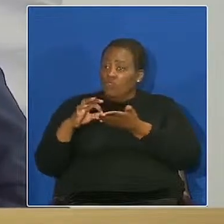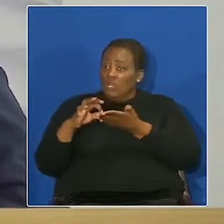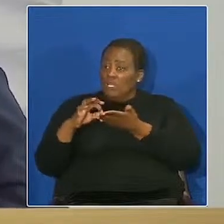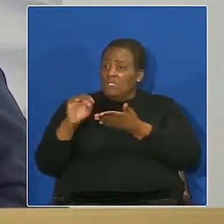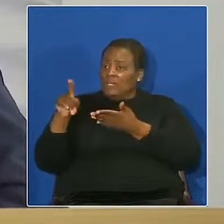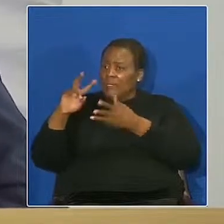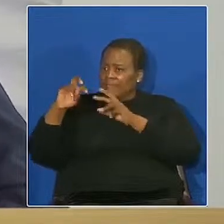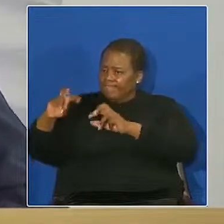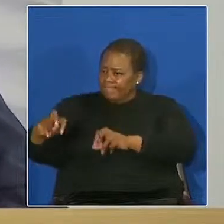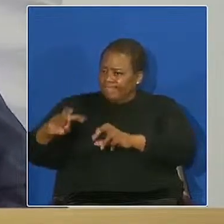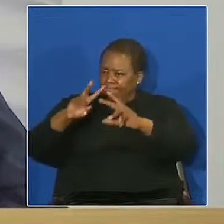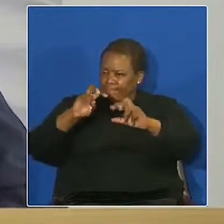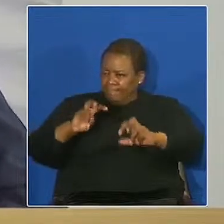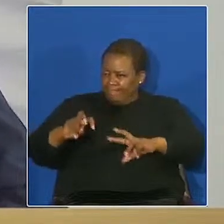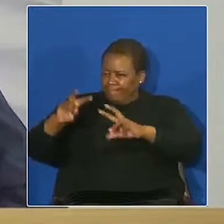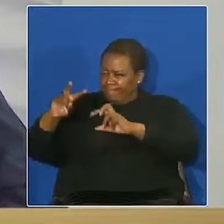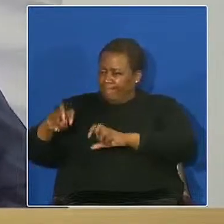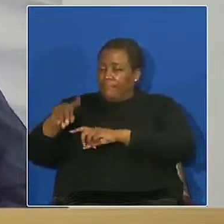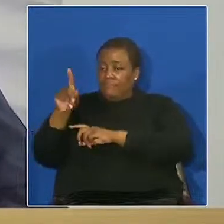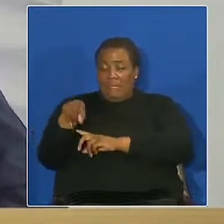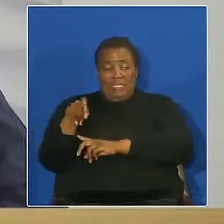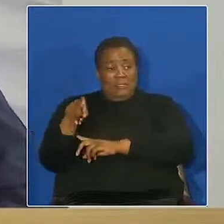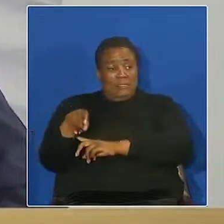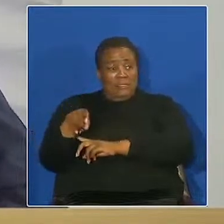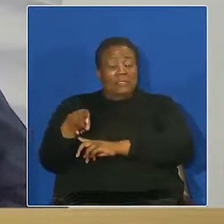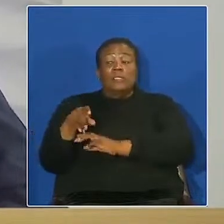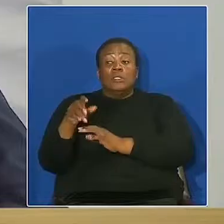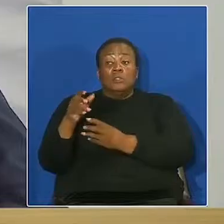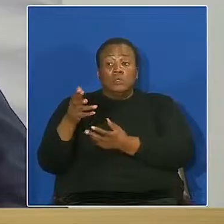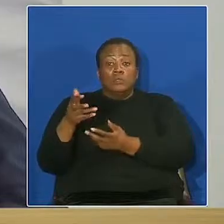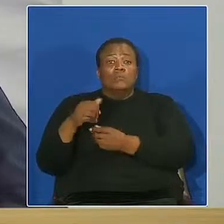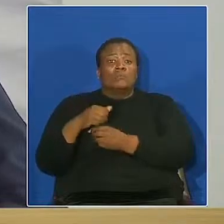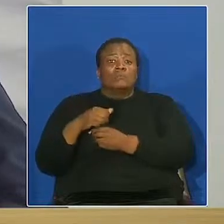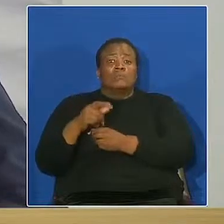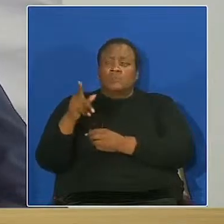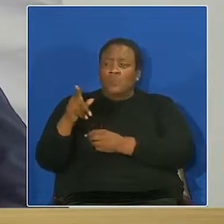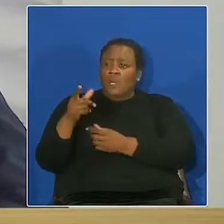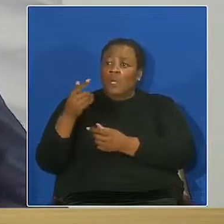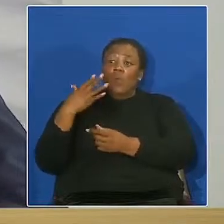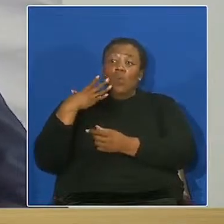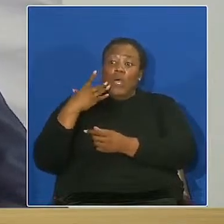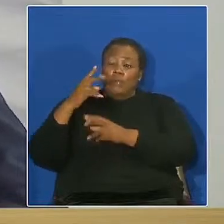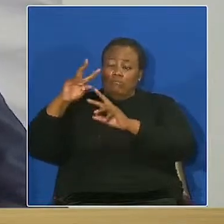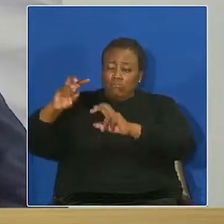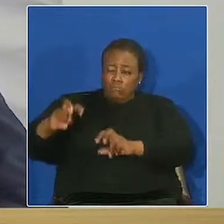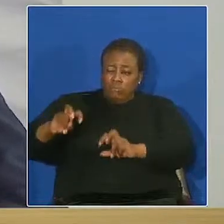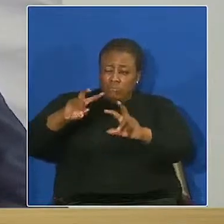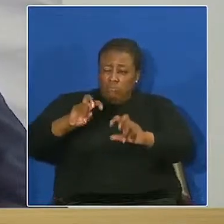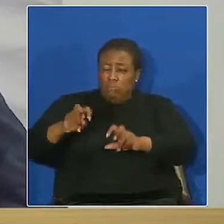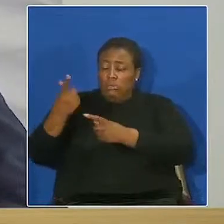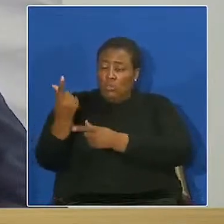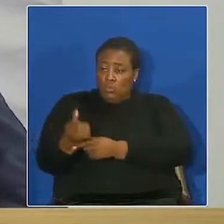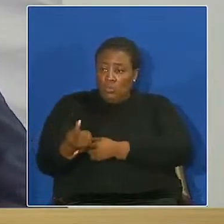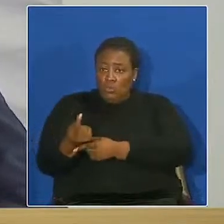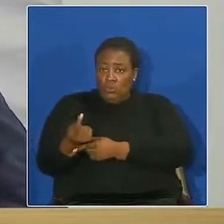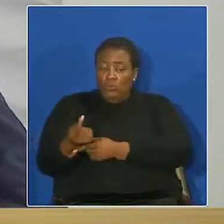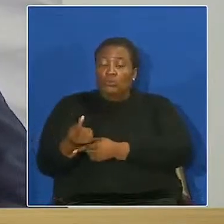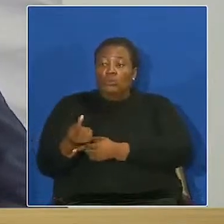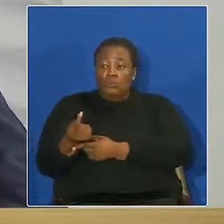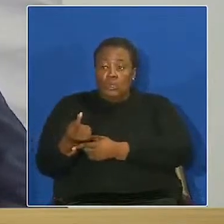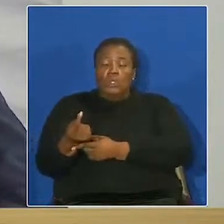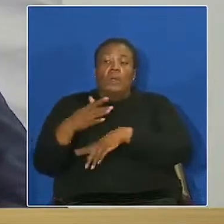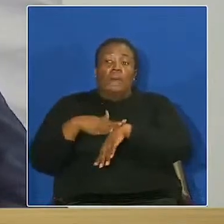be scrutinized. And while it is being scrutinized, and then the